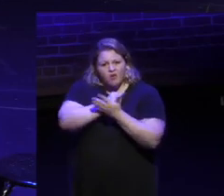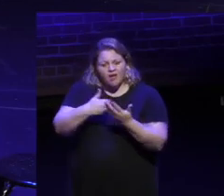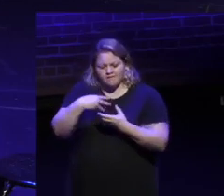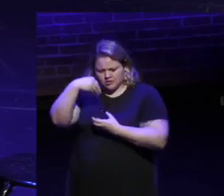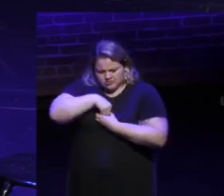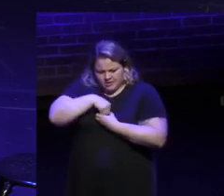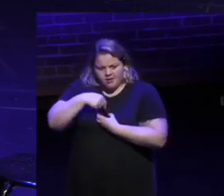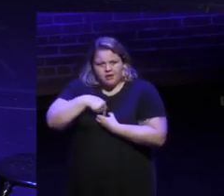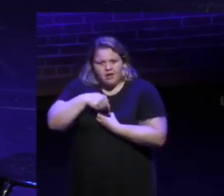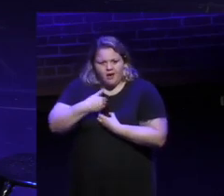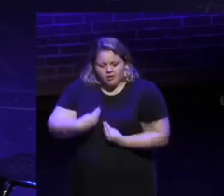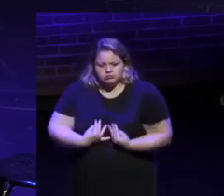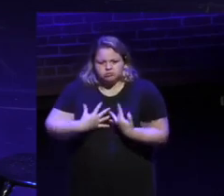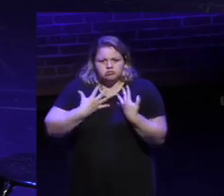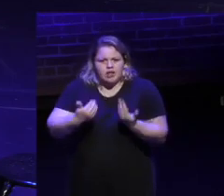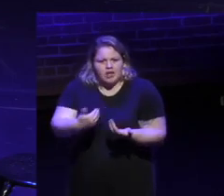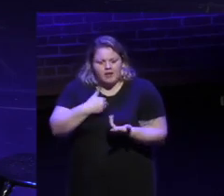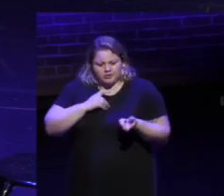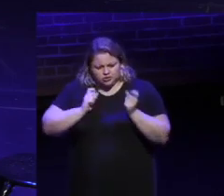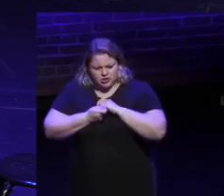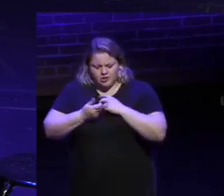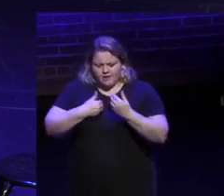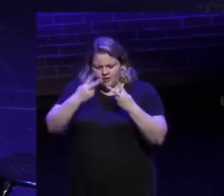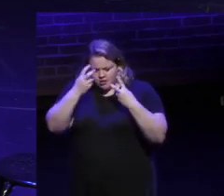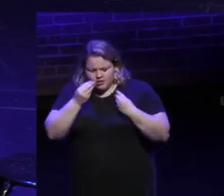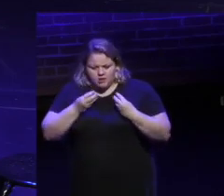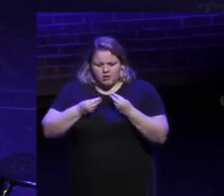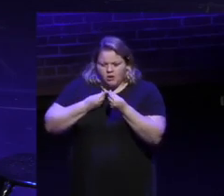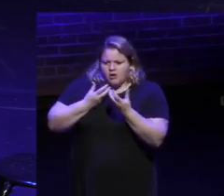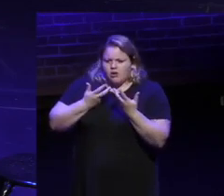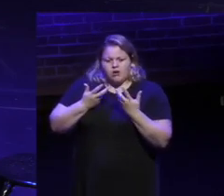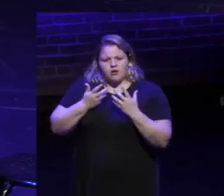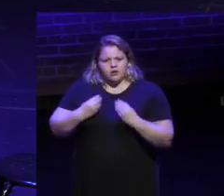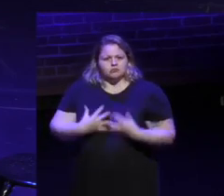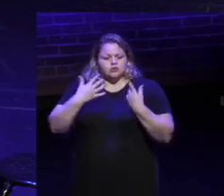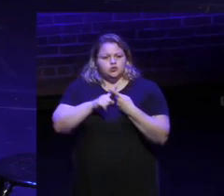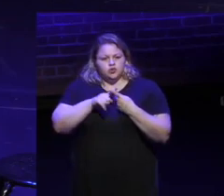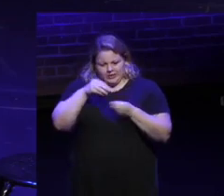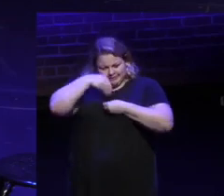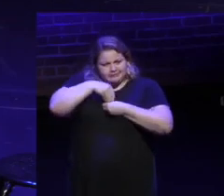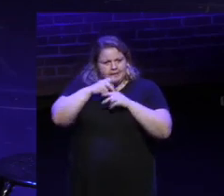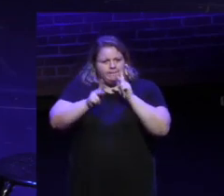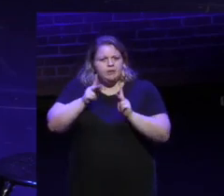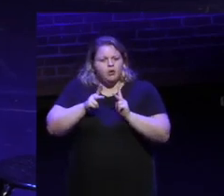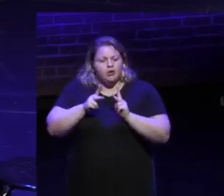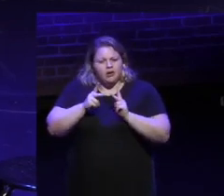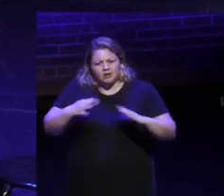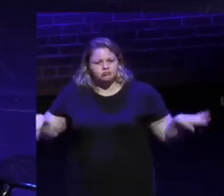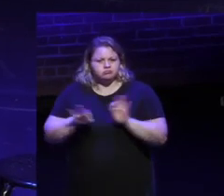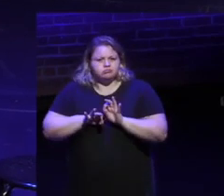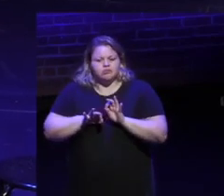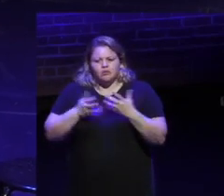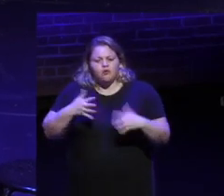move through the world, right? So I would love to hear if you have any specific strategic